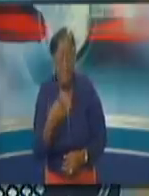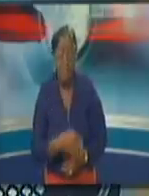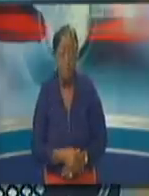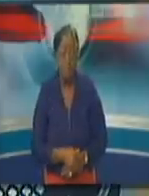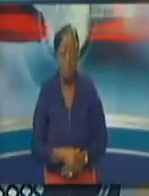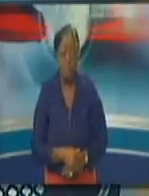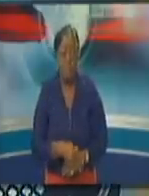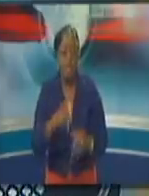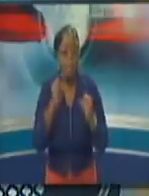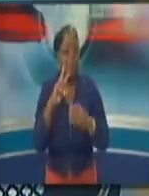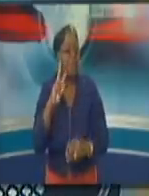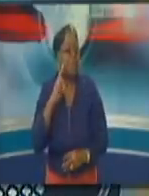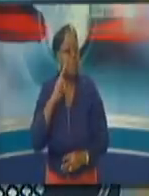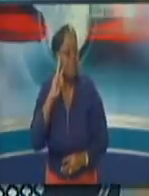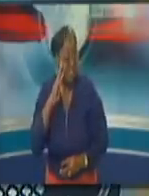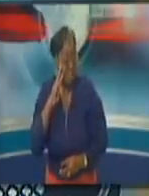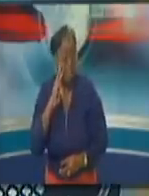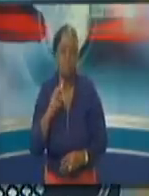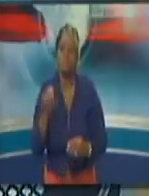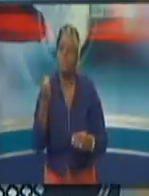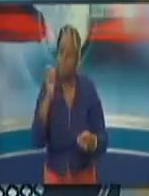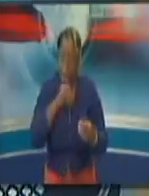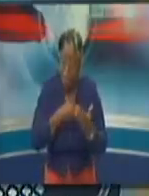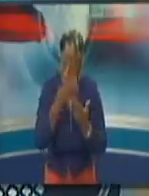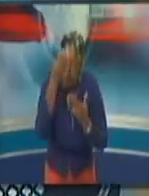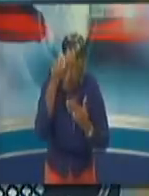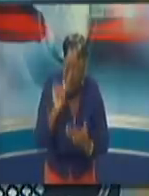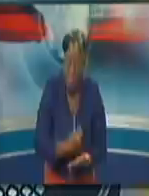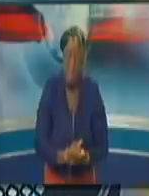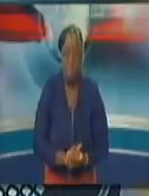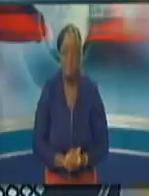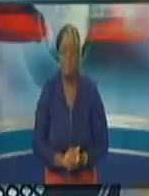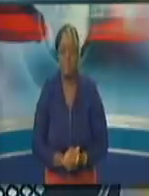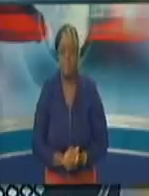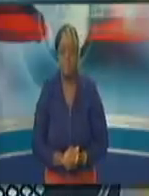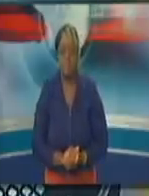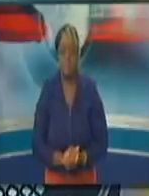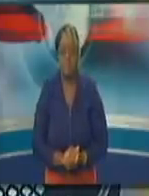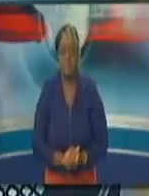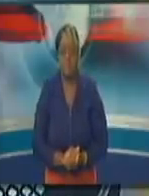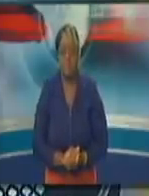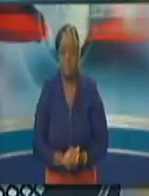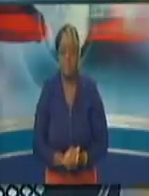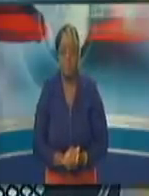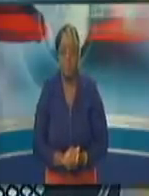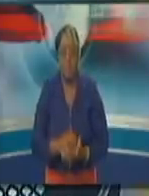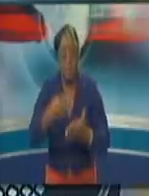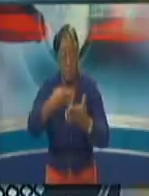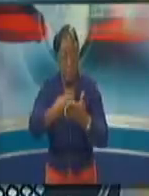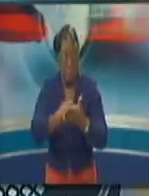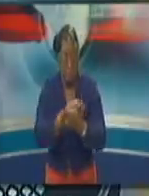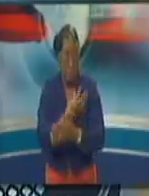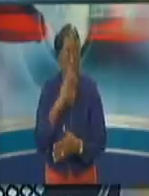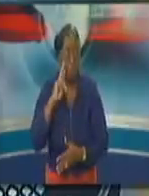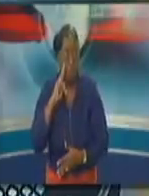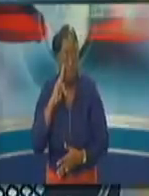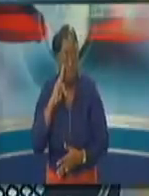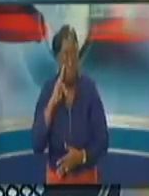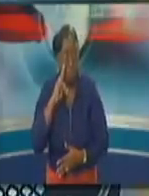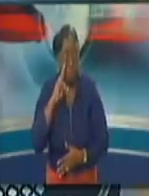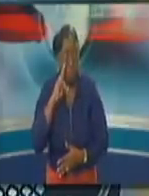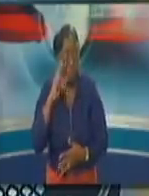up on vegetables as well. And a lot has been said about access to fresh vegetables from our local